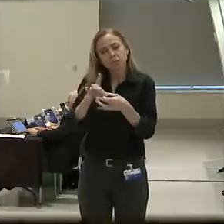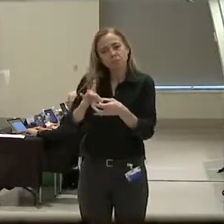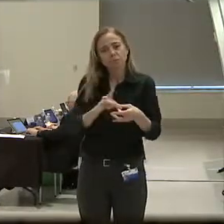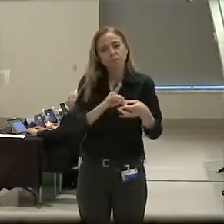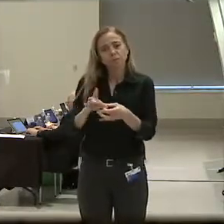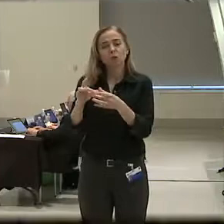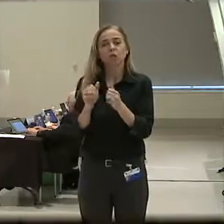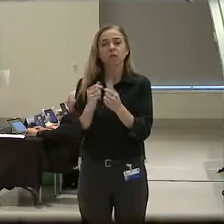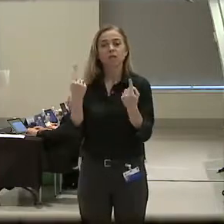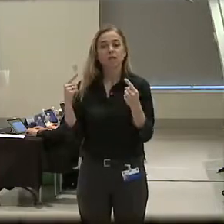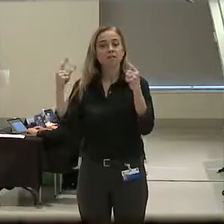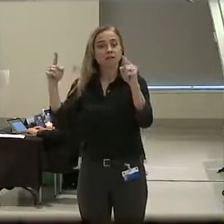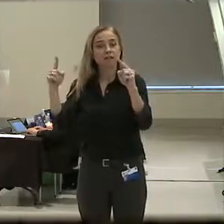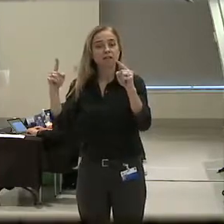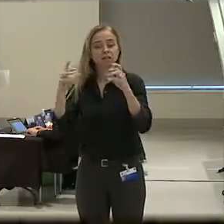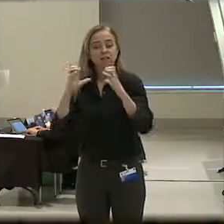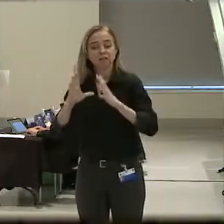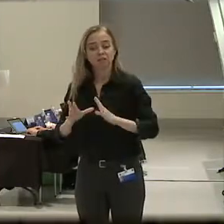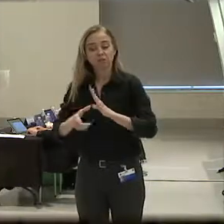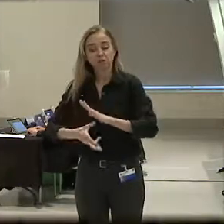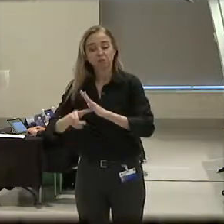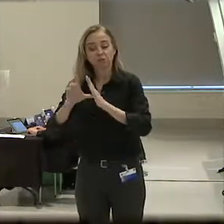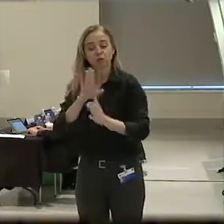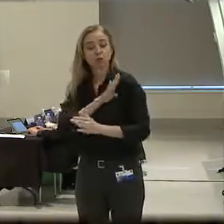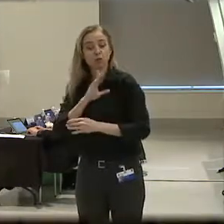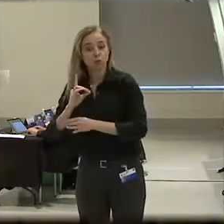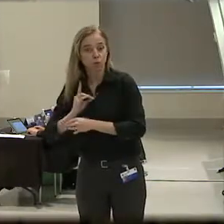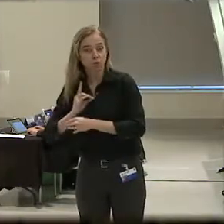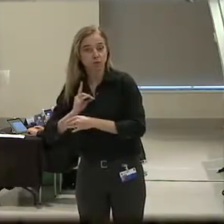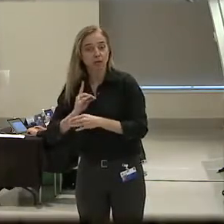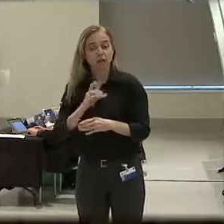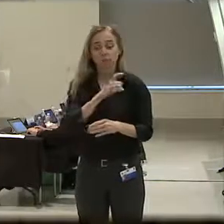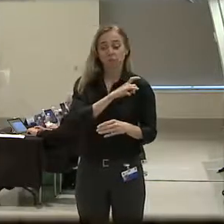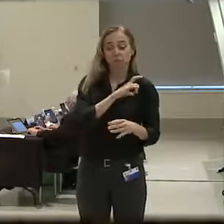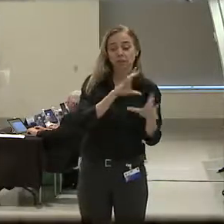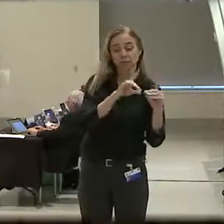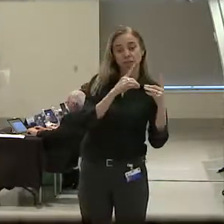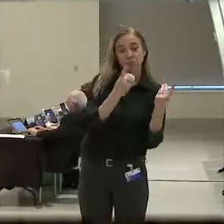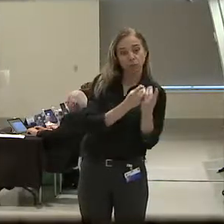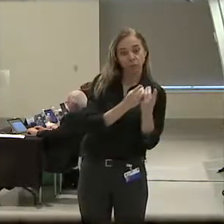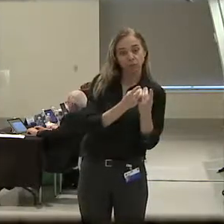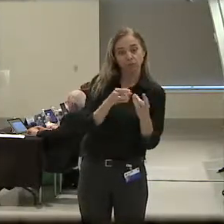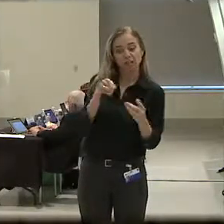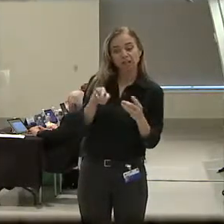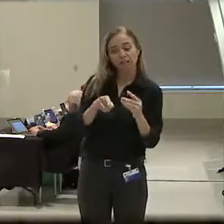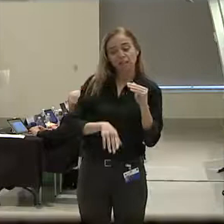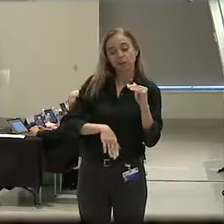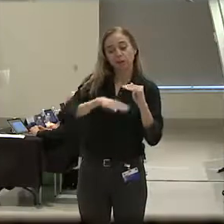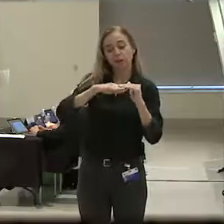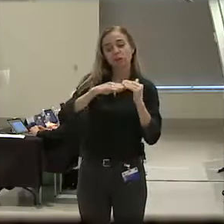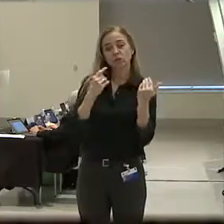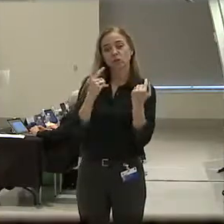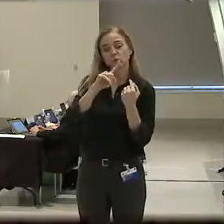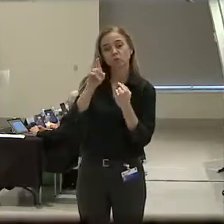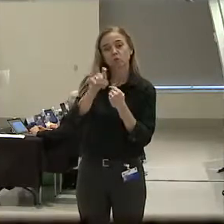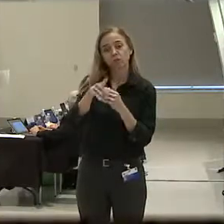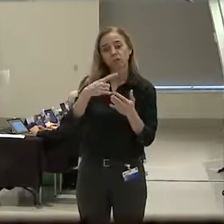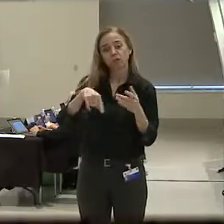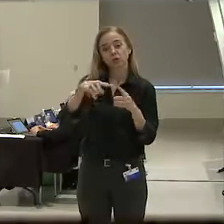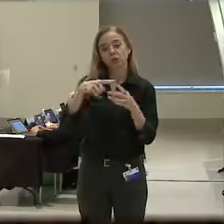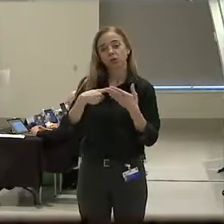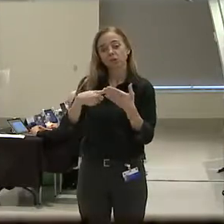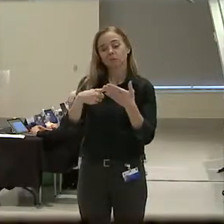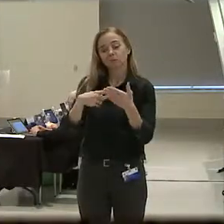between effective civilian review boards and police departments, because I think that's going to be a threshold question we encounter when we start talking to